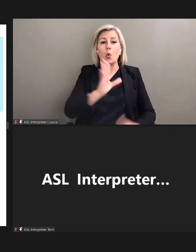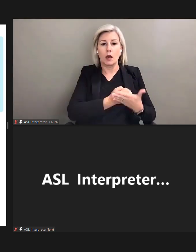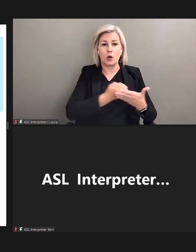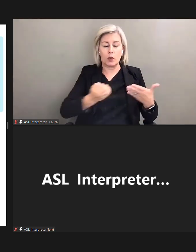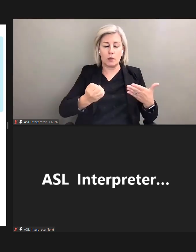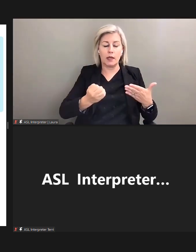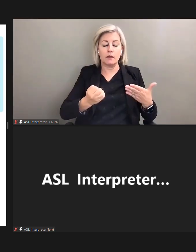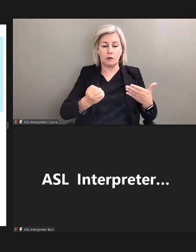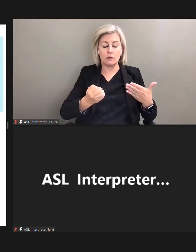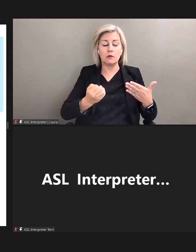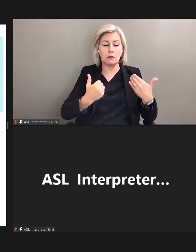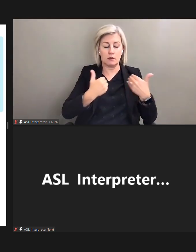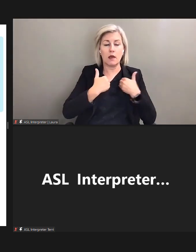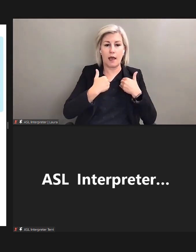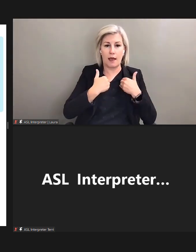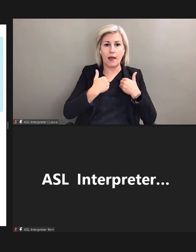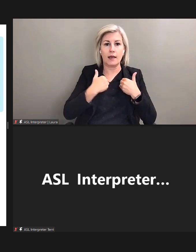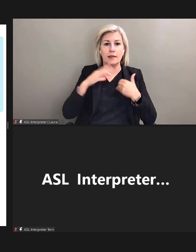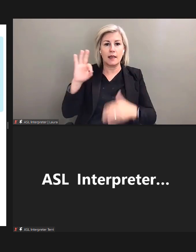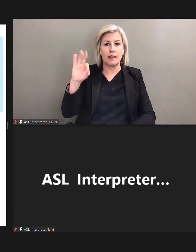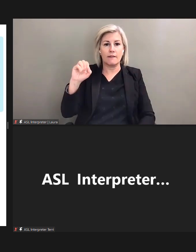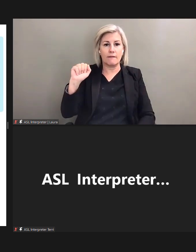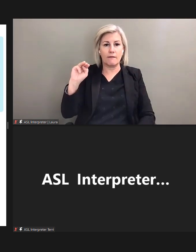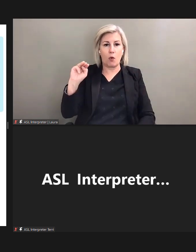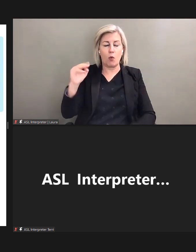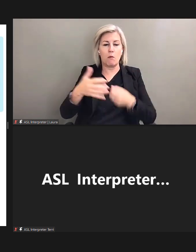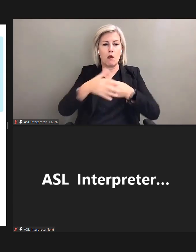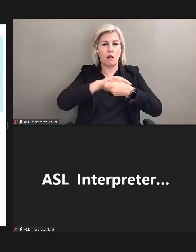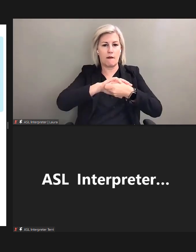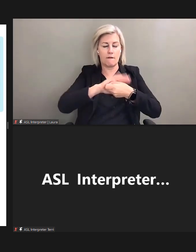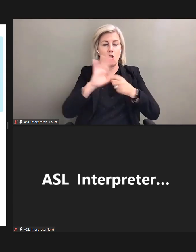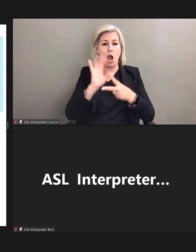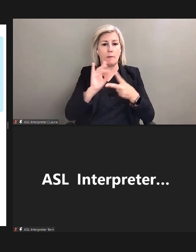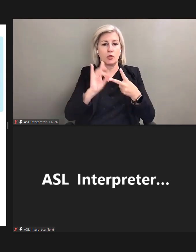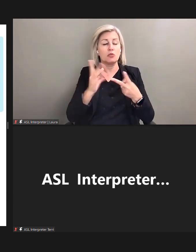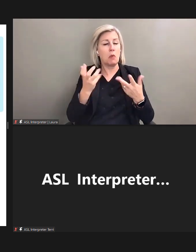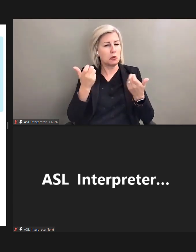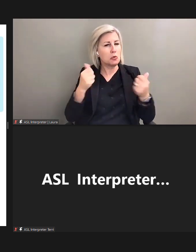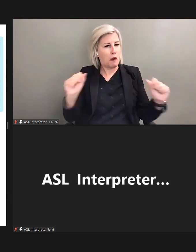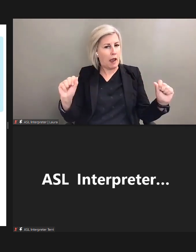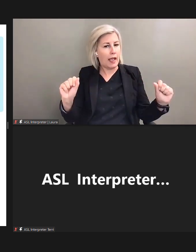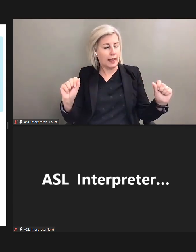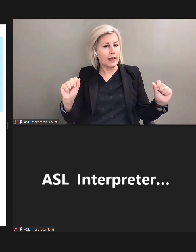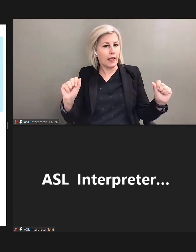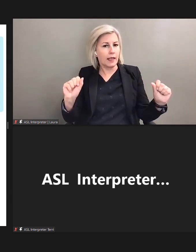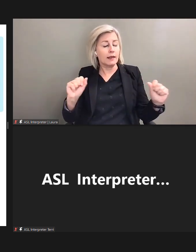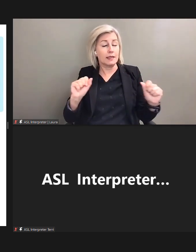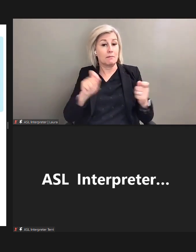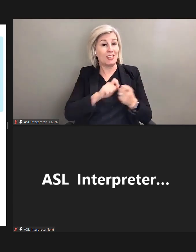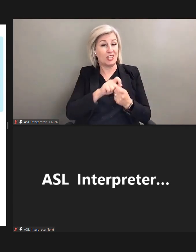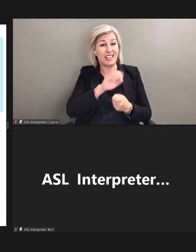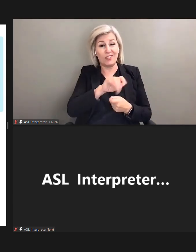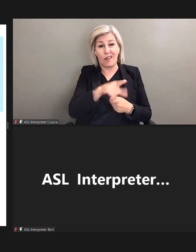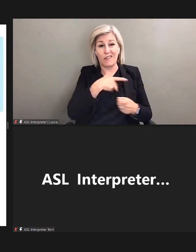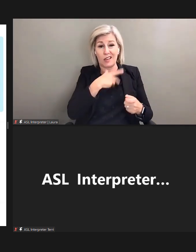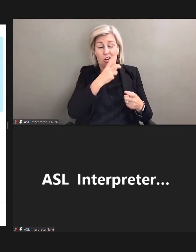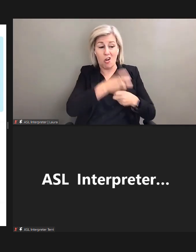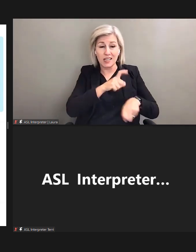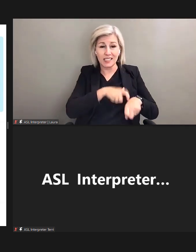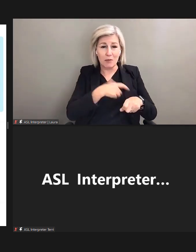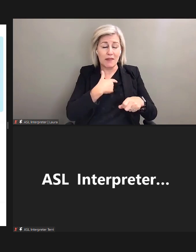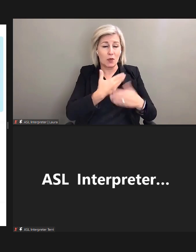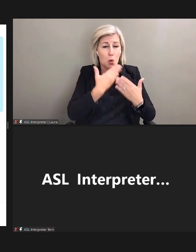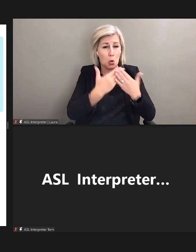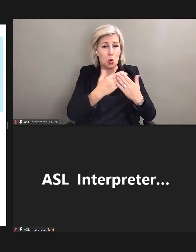equipment has a foam cover option, you want to try those, especially if you're having trouble with getting a